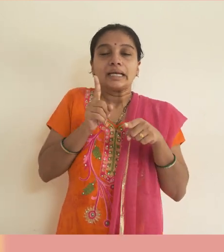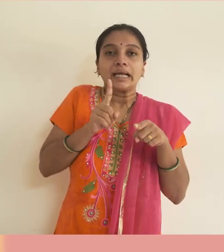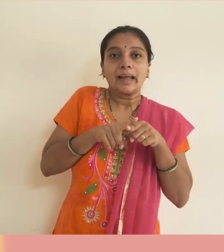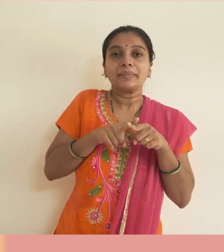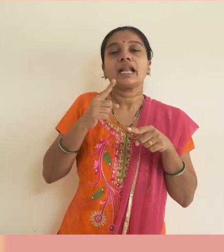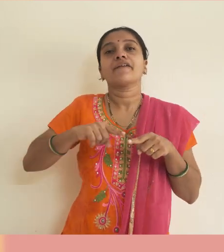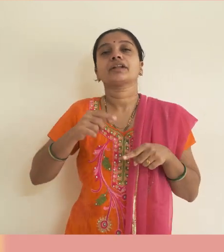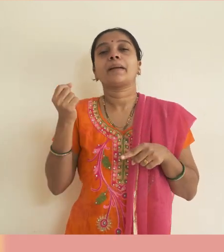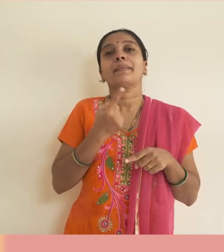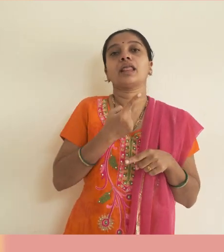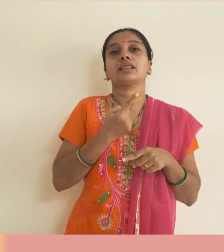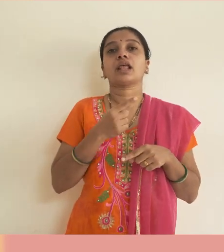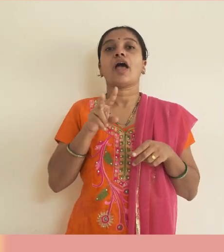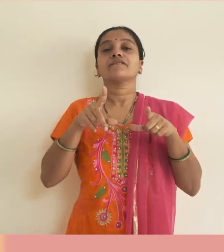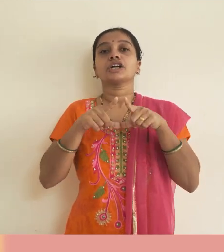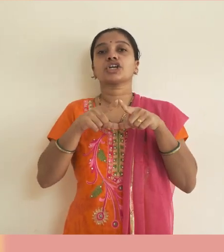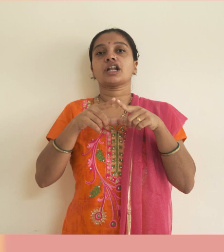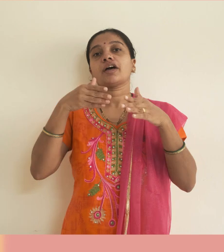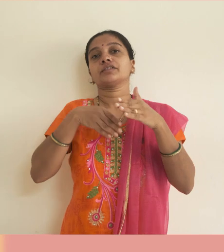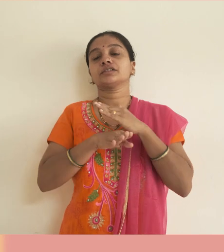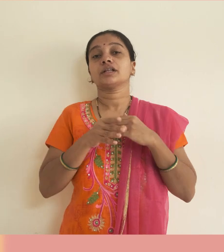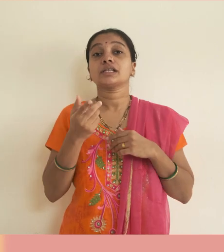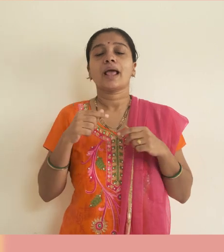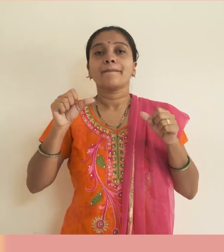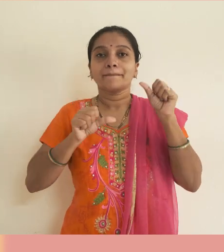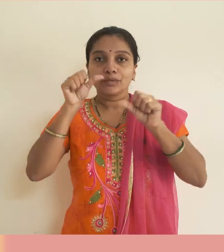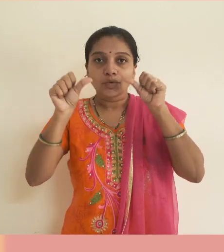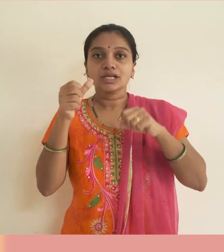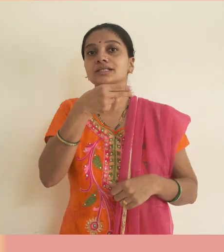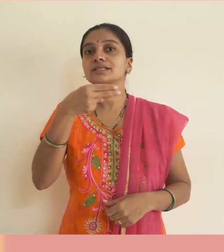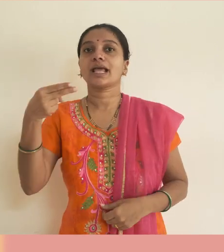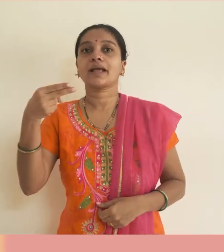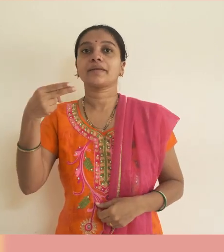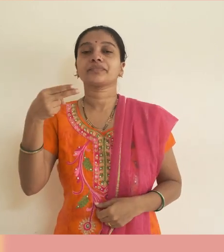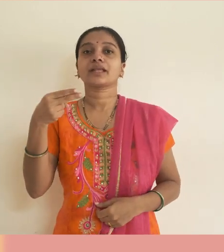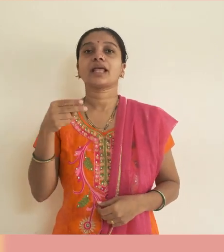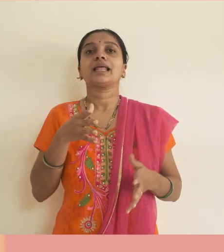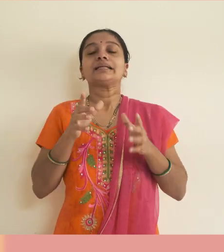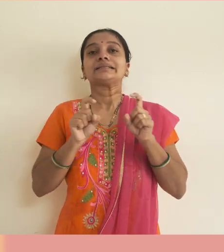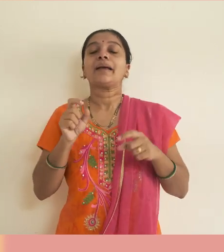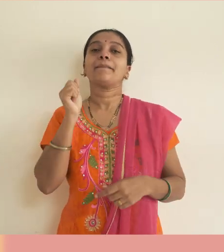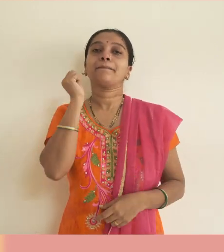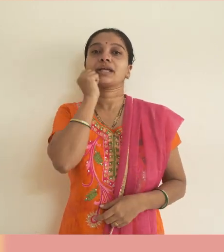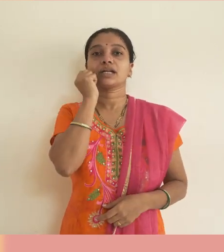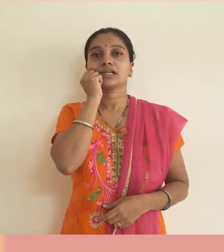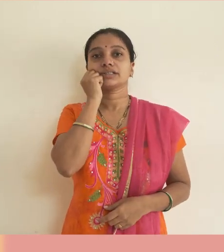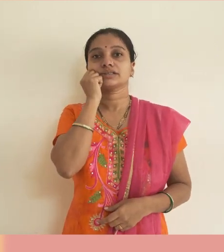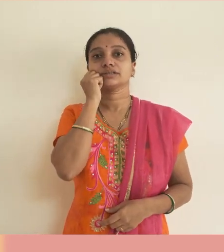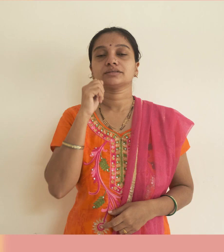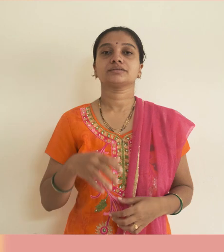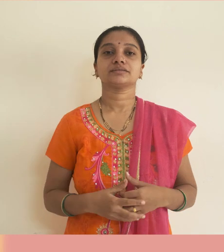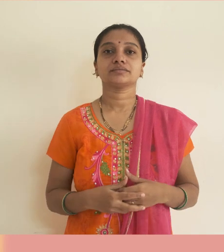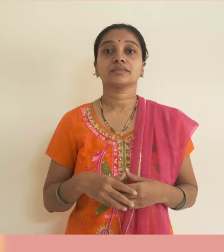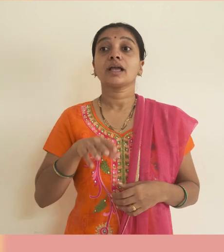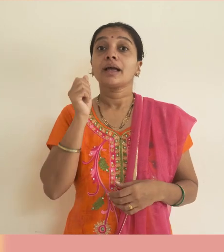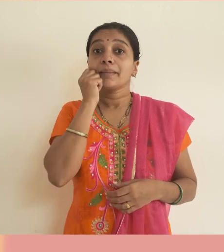shed then passes through the cervix and finally comes out of the body from the vagina. This process is